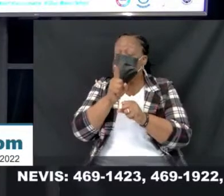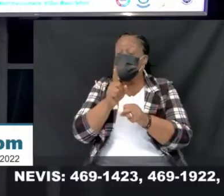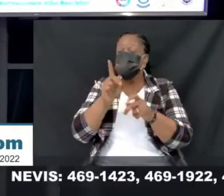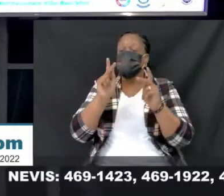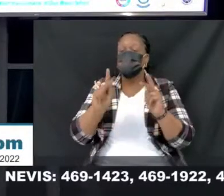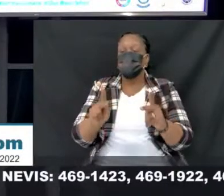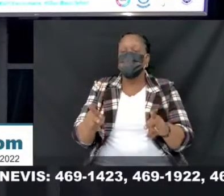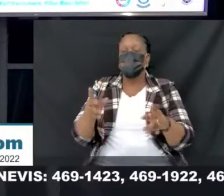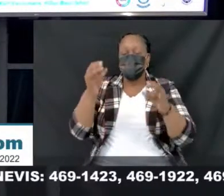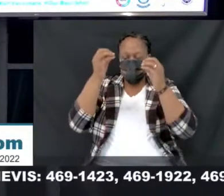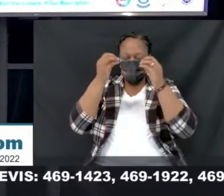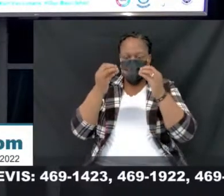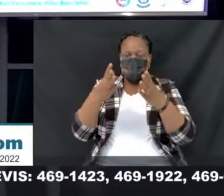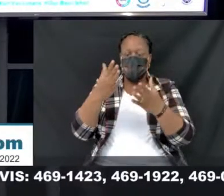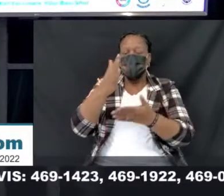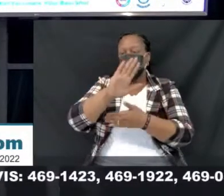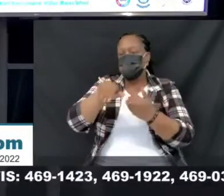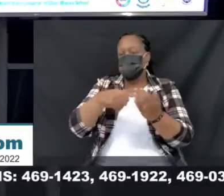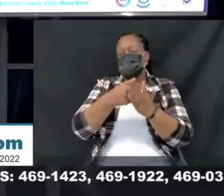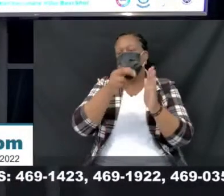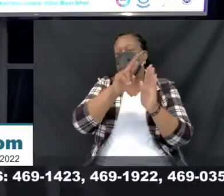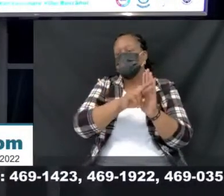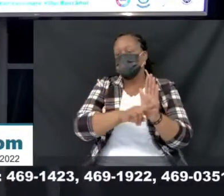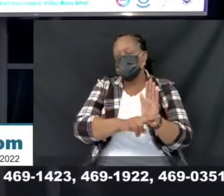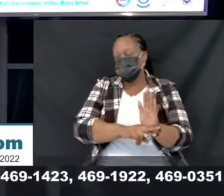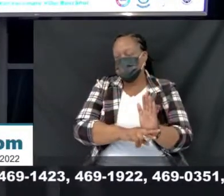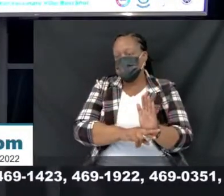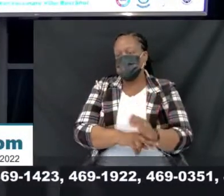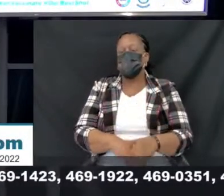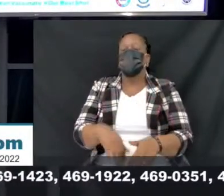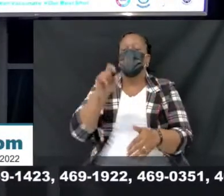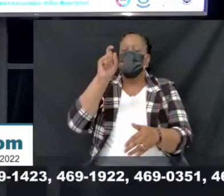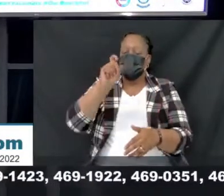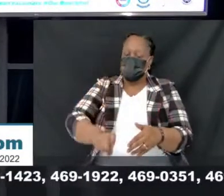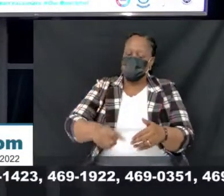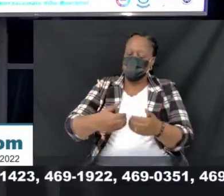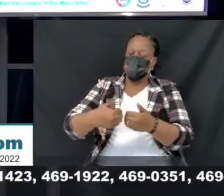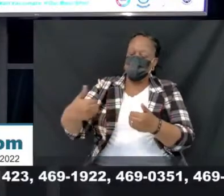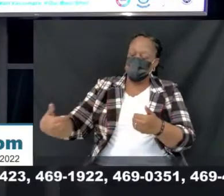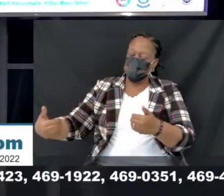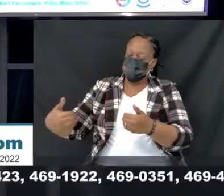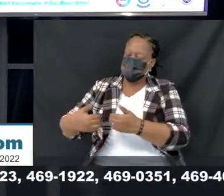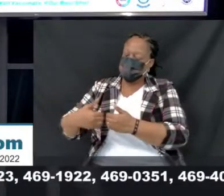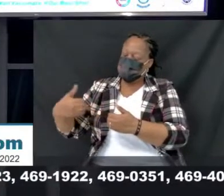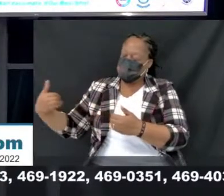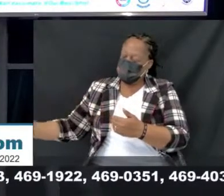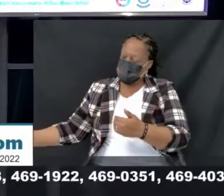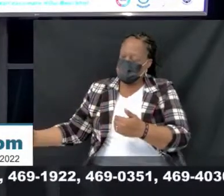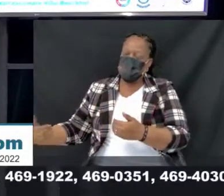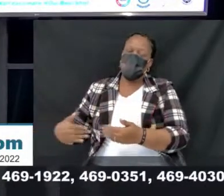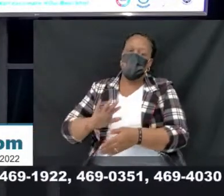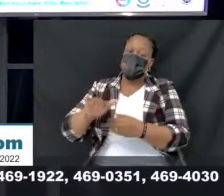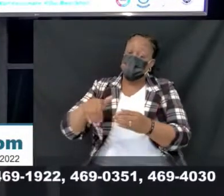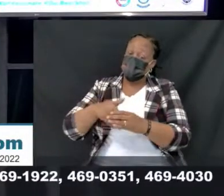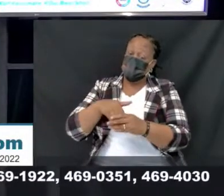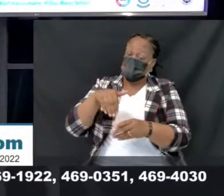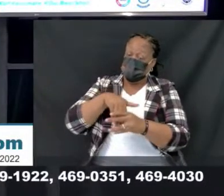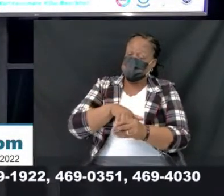COVID-19 protocols. They must observe social and physical distancing protocols while at the